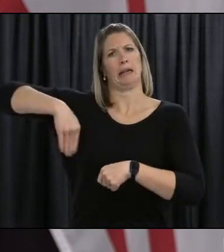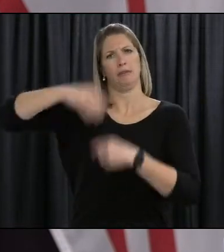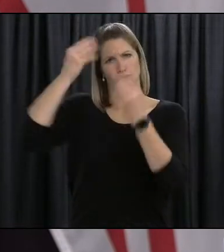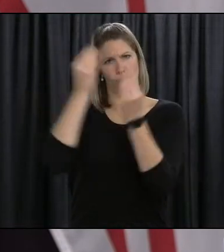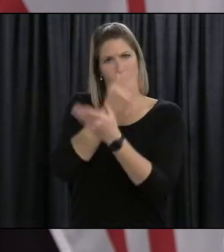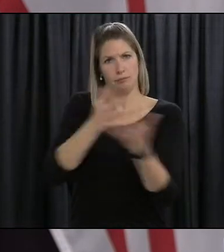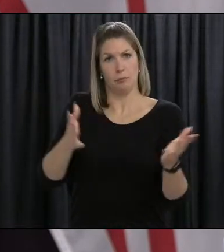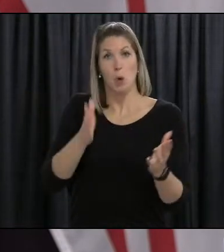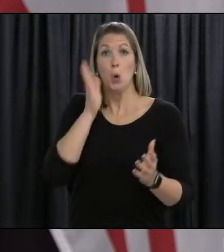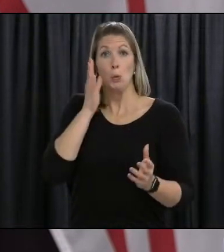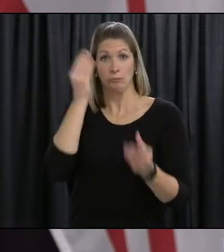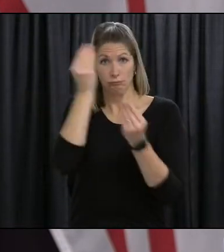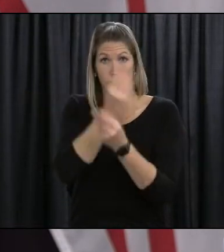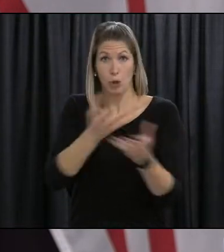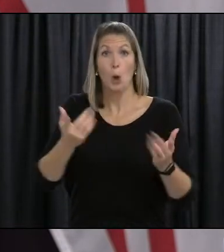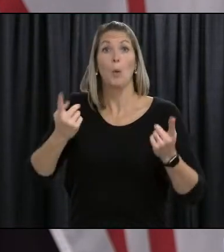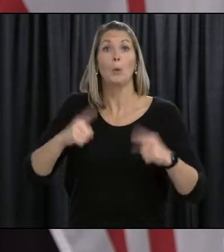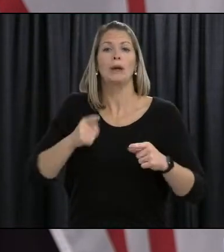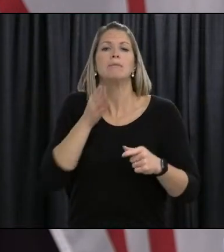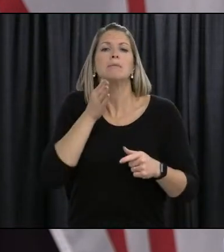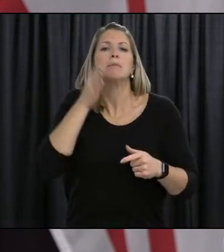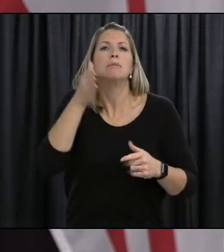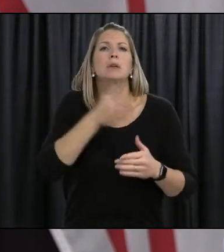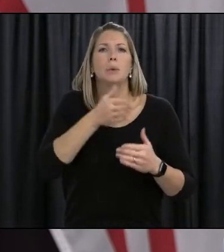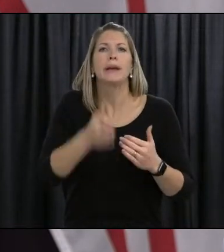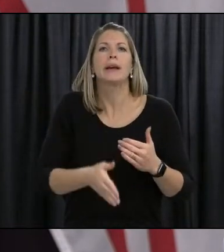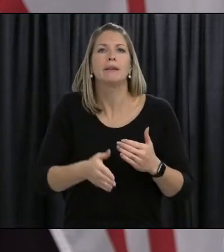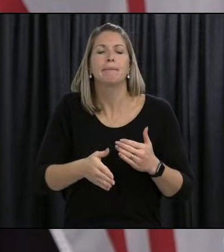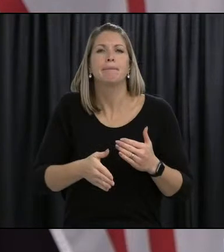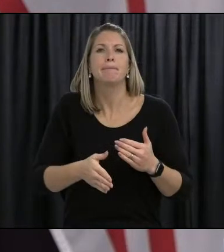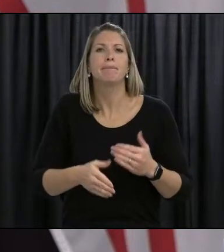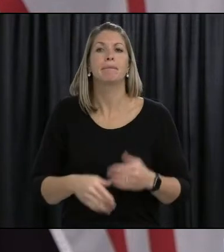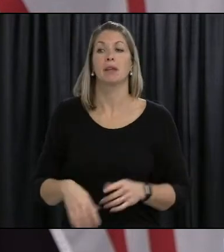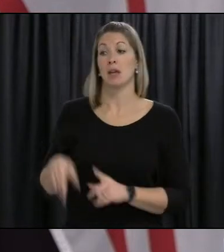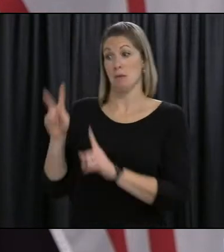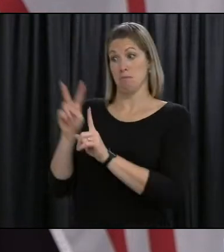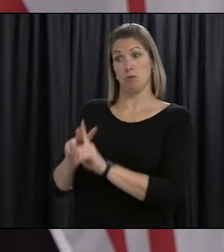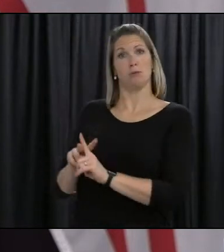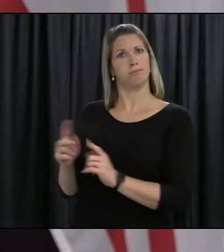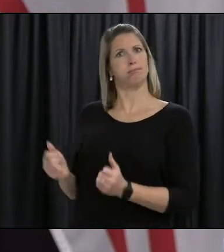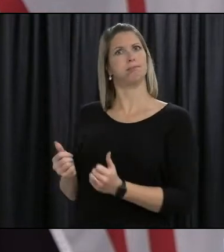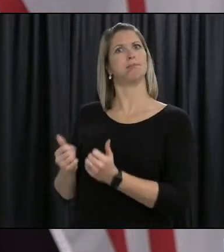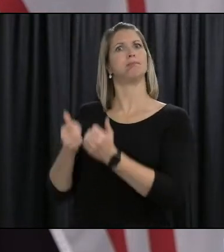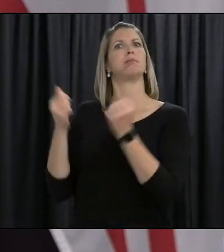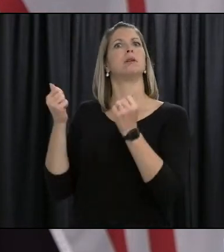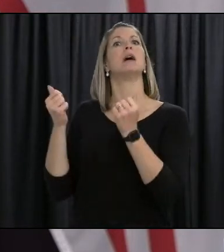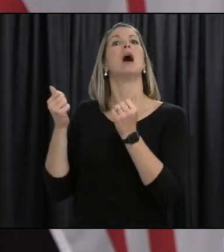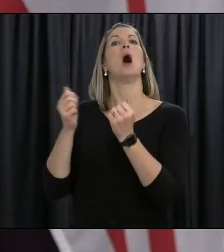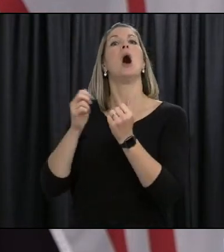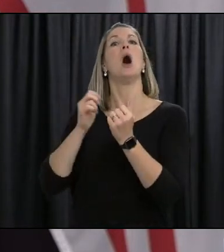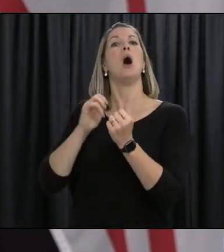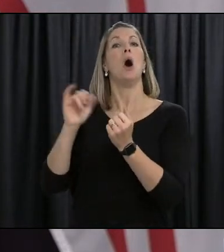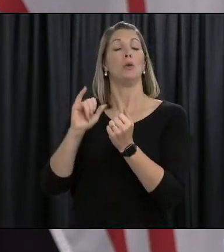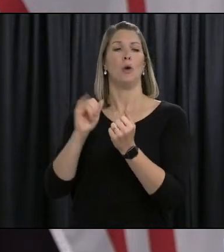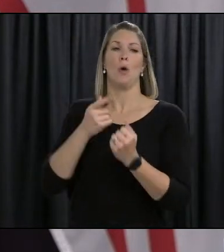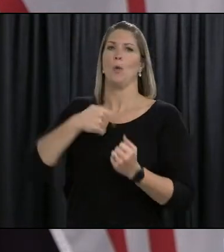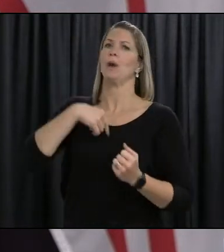track already to, between our bookings and the doses that have been administered, to double